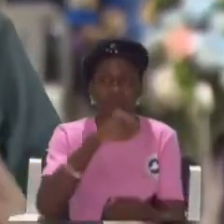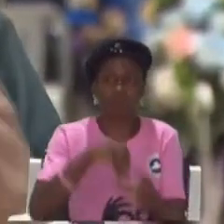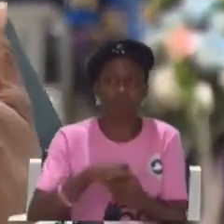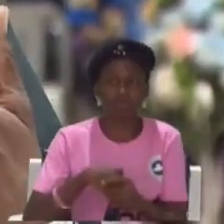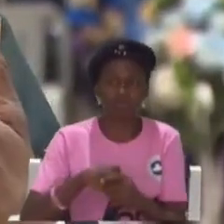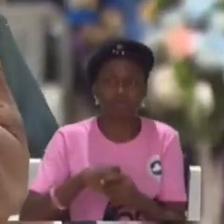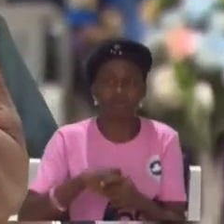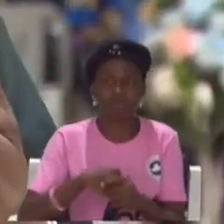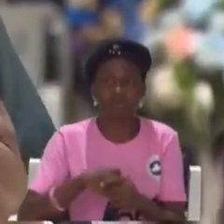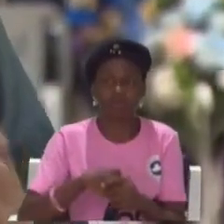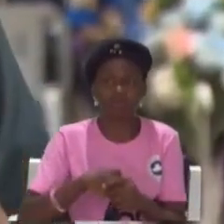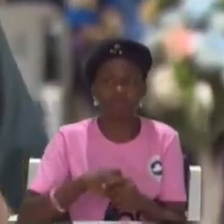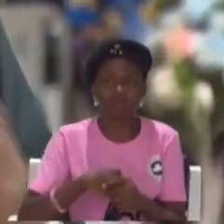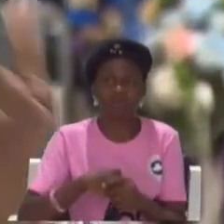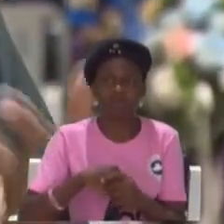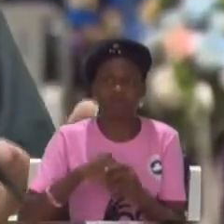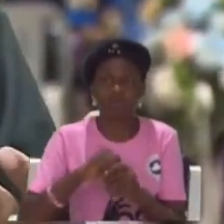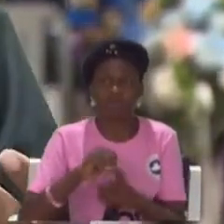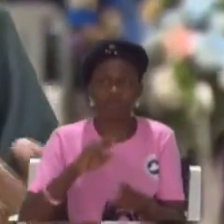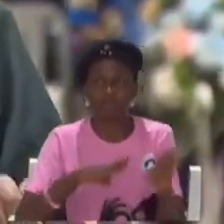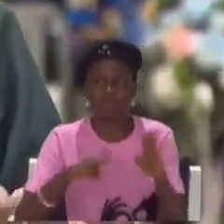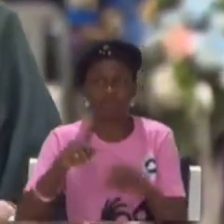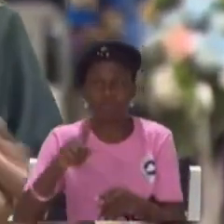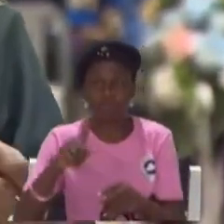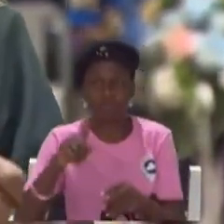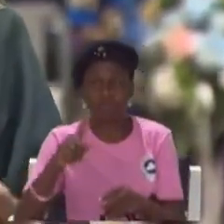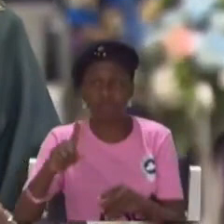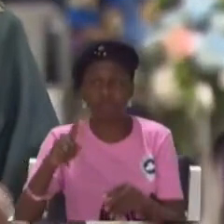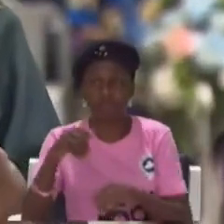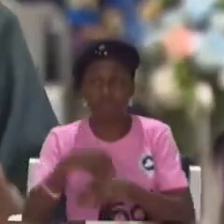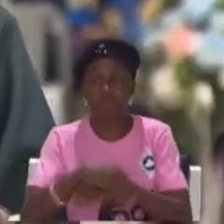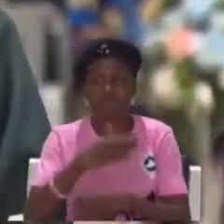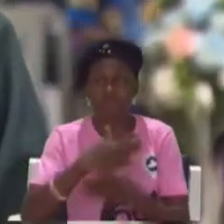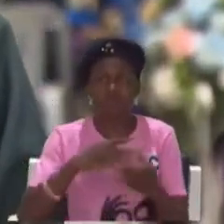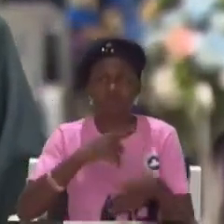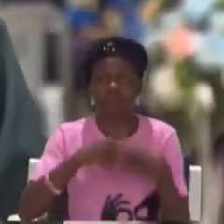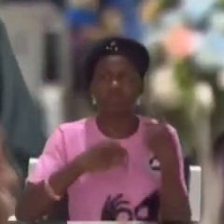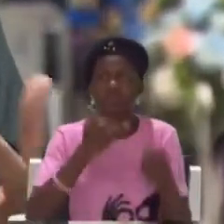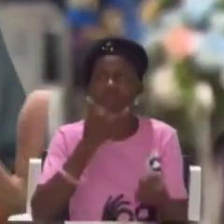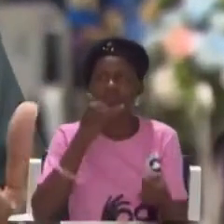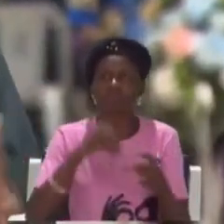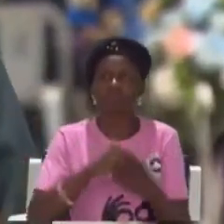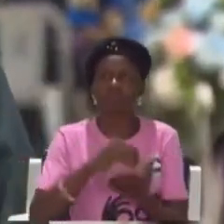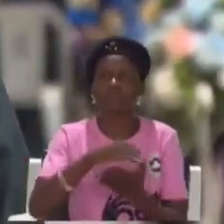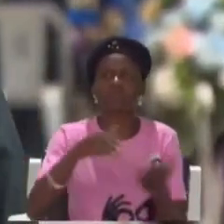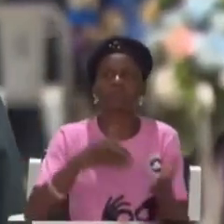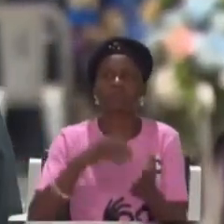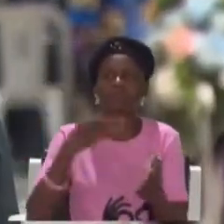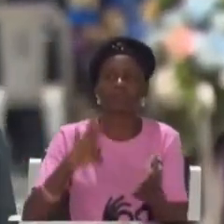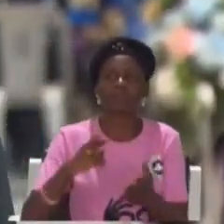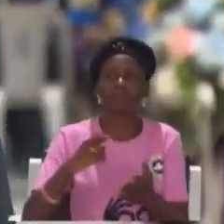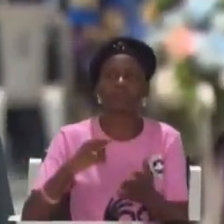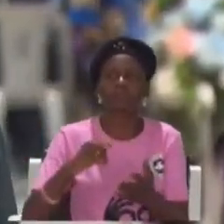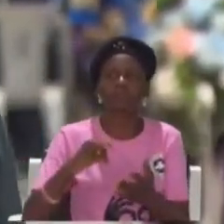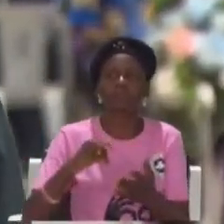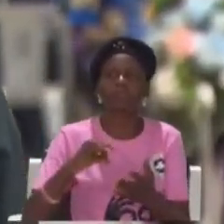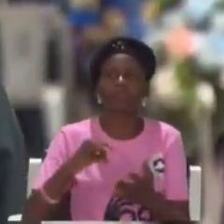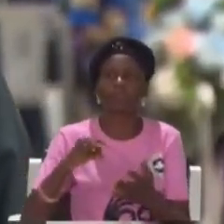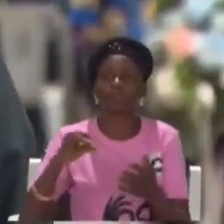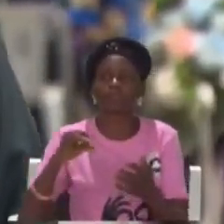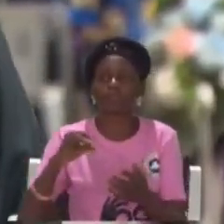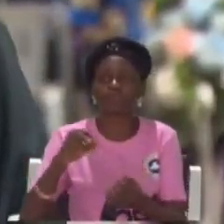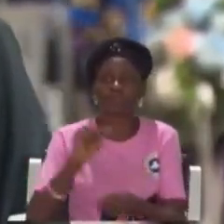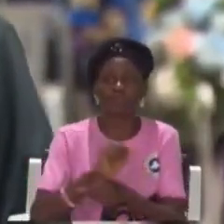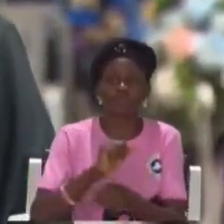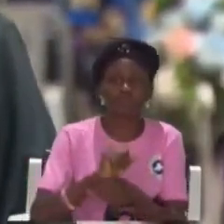drug life. One night, something went wrong in the midst of a transaction. He